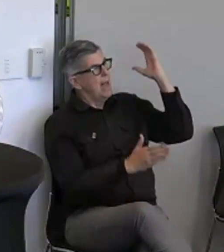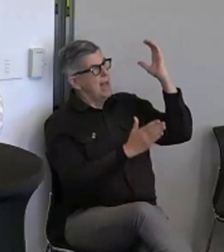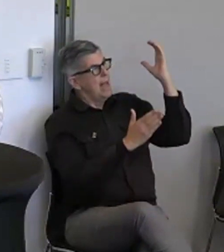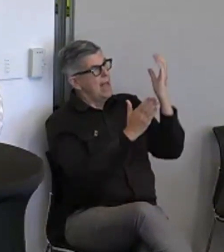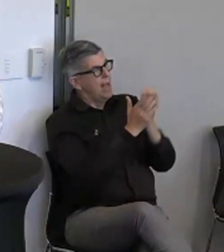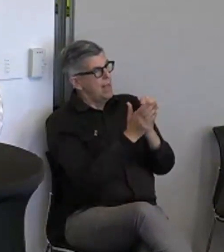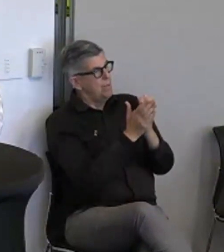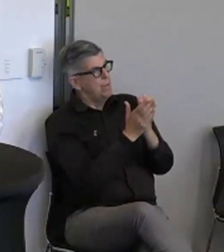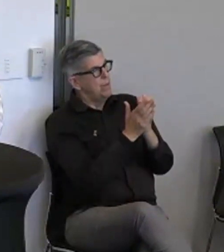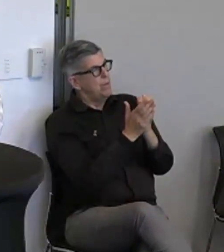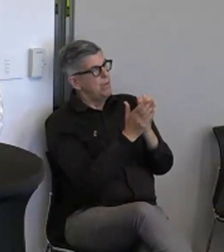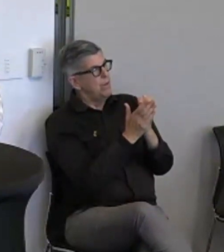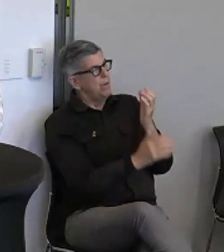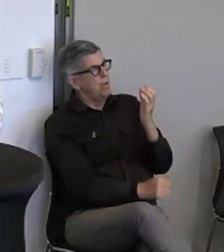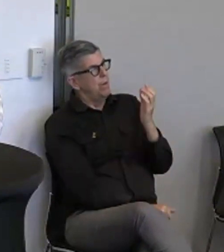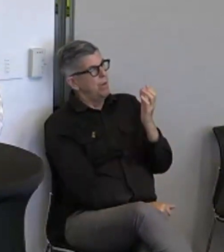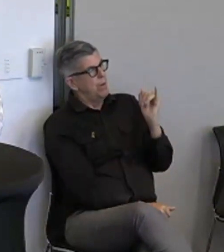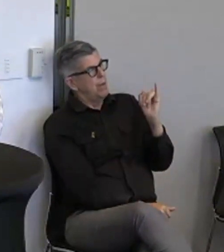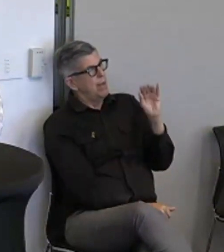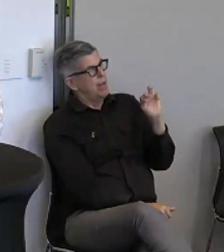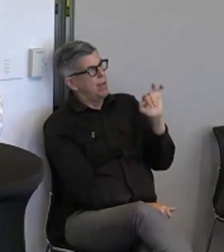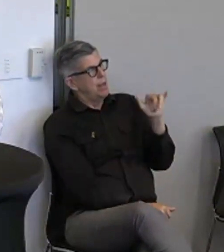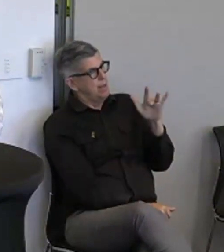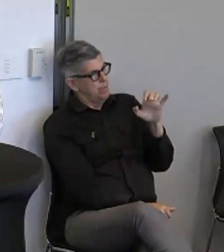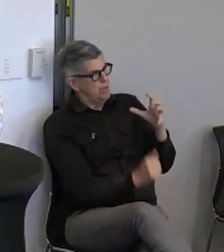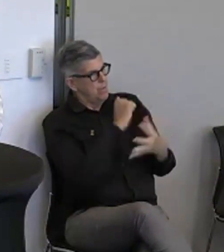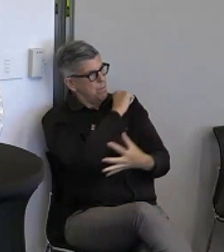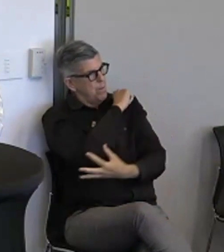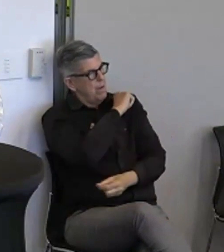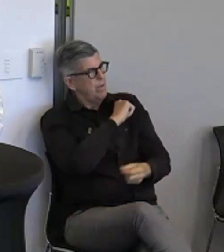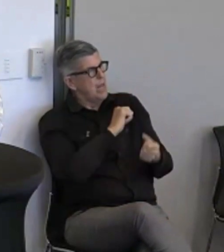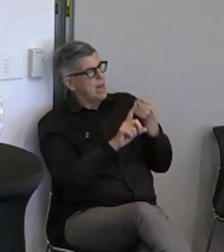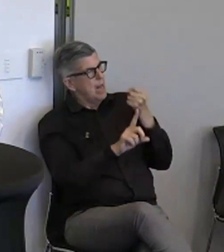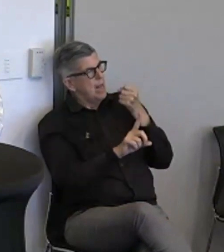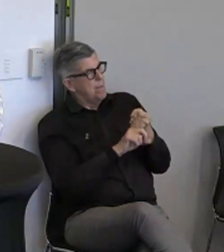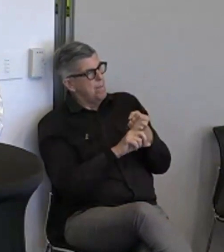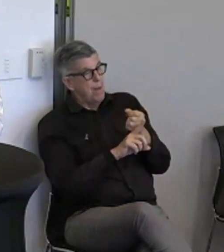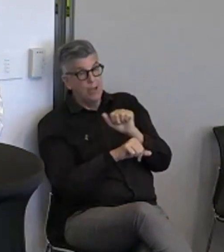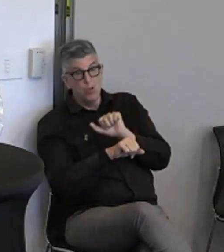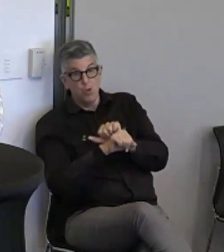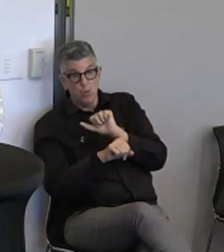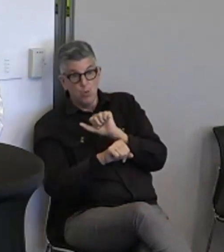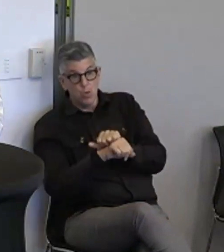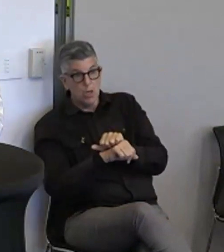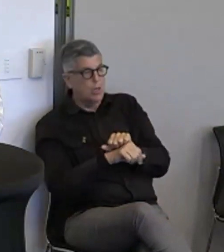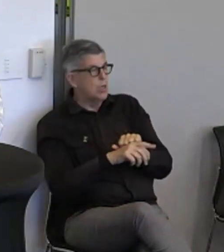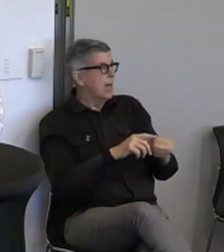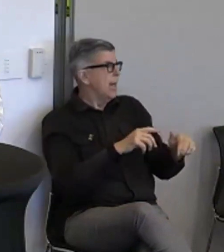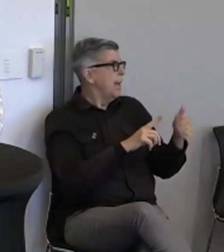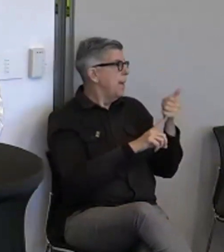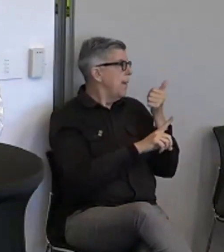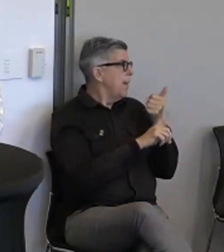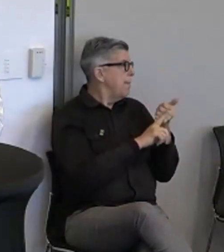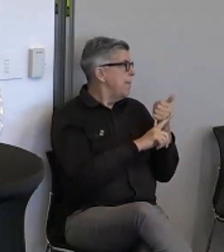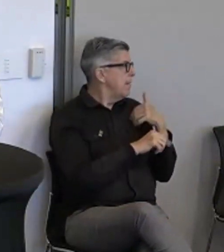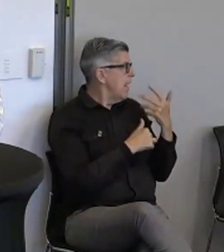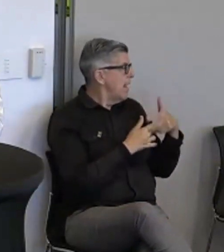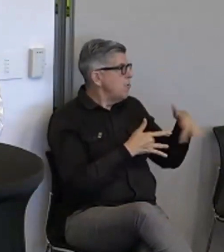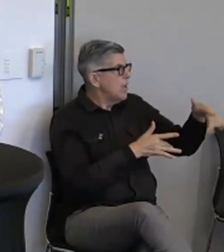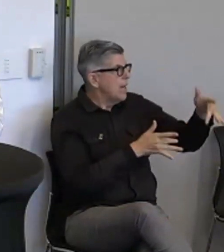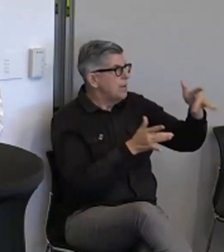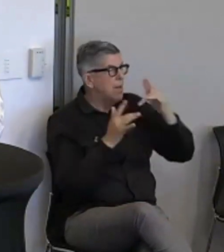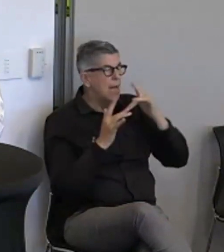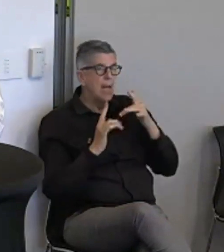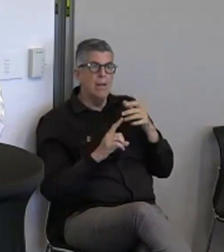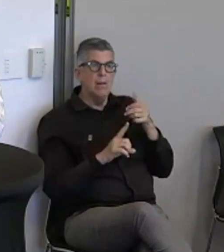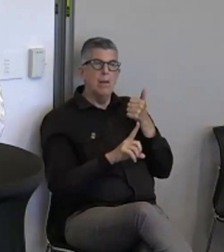from your life, it really impacts every area of your life, whether that's work, whether that's getting around, whether that's art